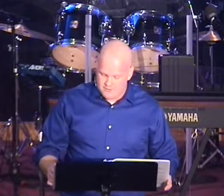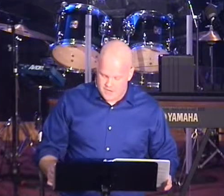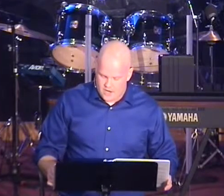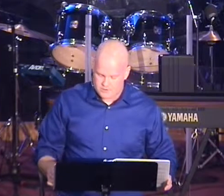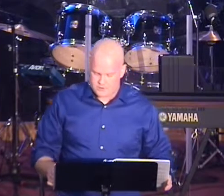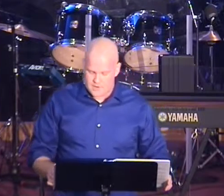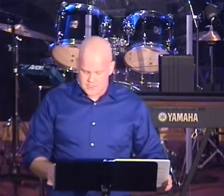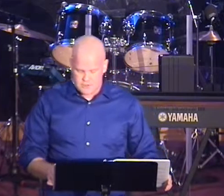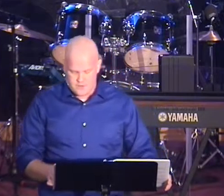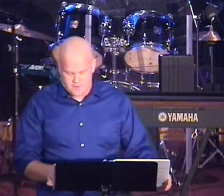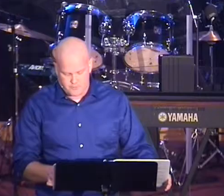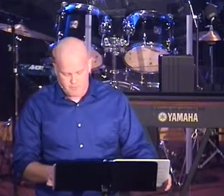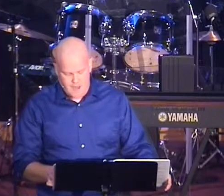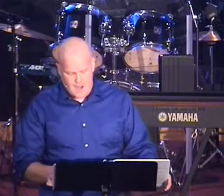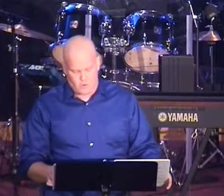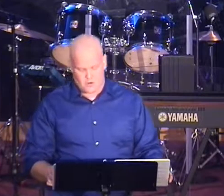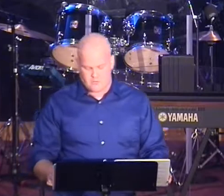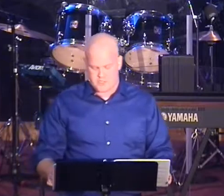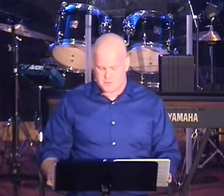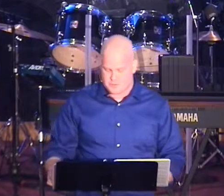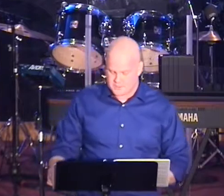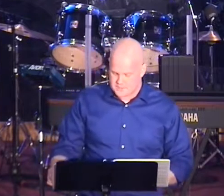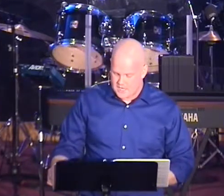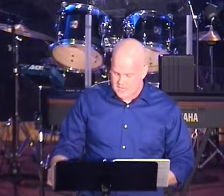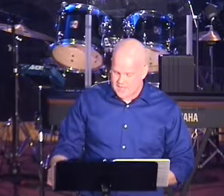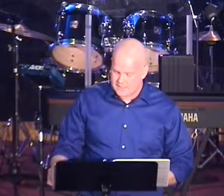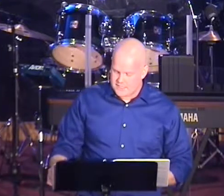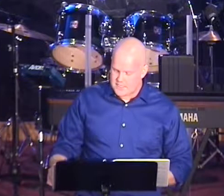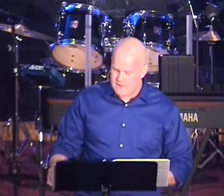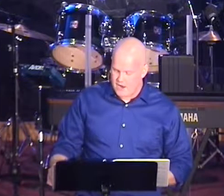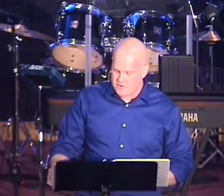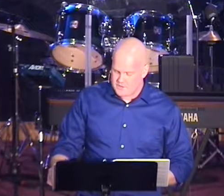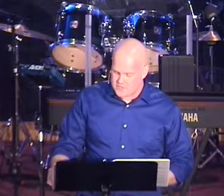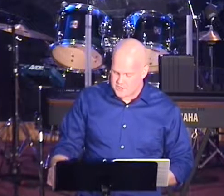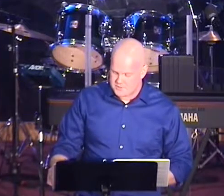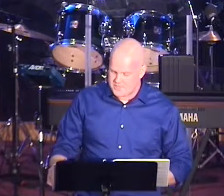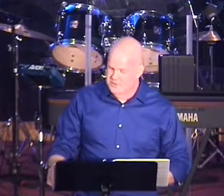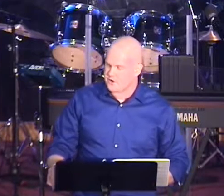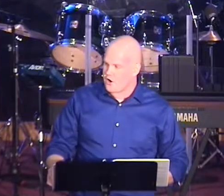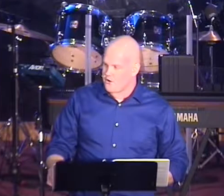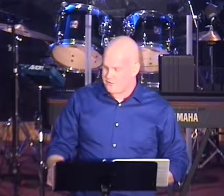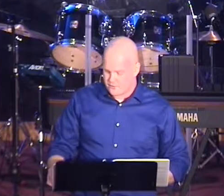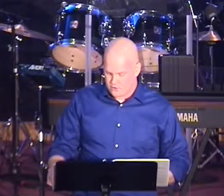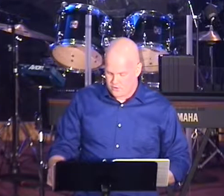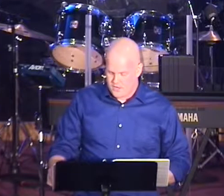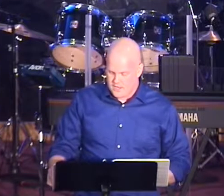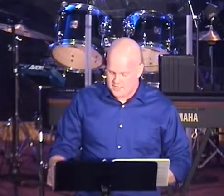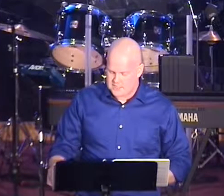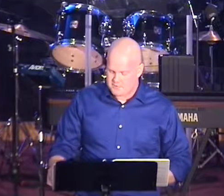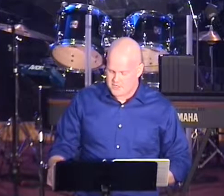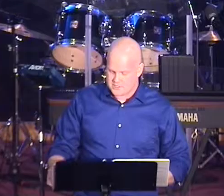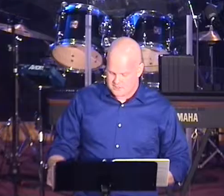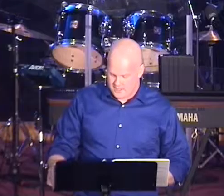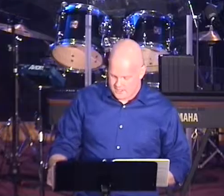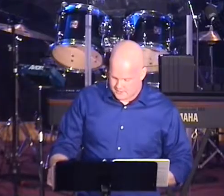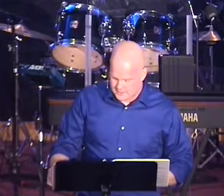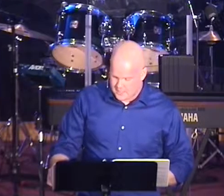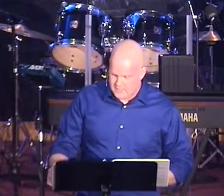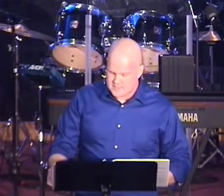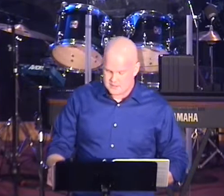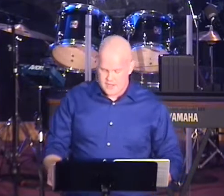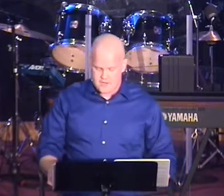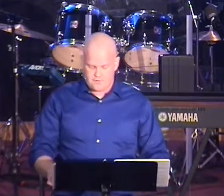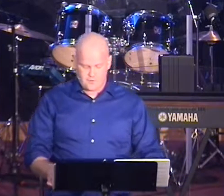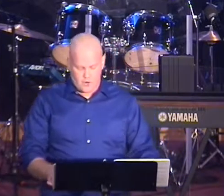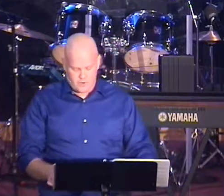have come down to rescue them from the power of the Egyptians and lead them out of Egypt into their own fertile and spacious land.